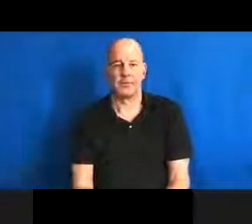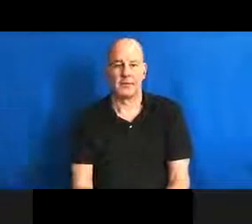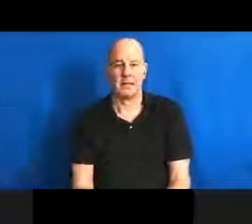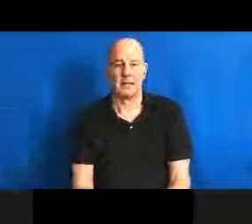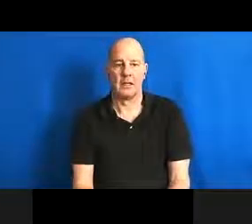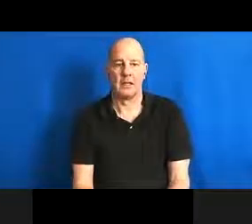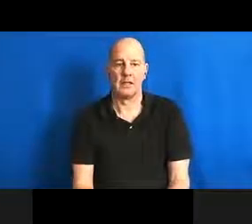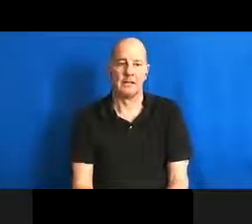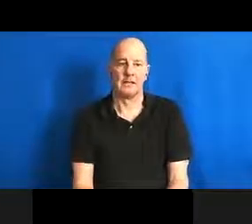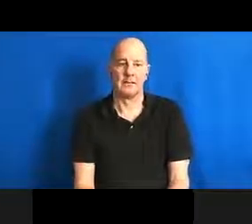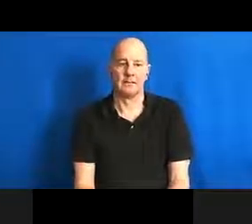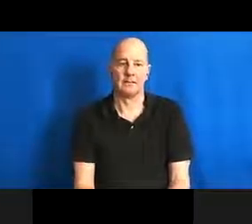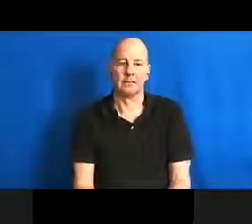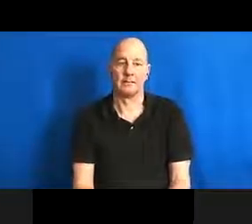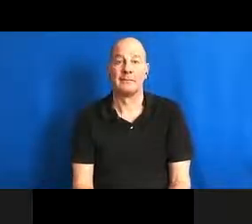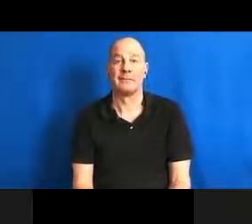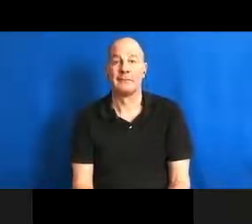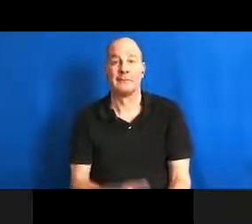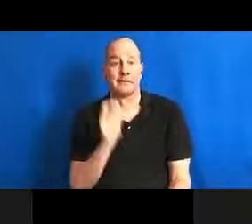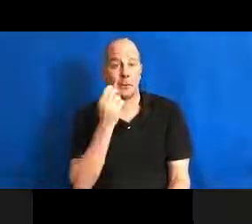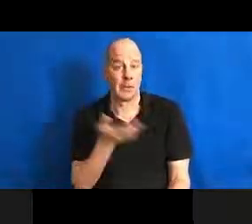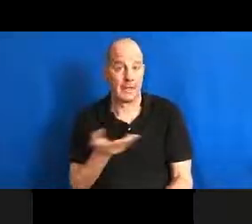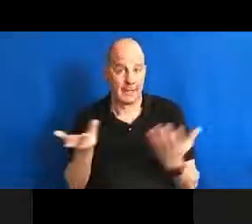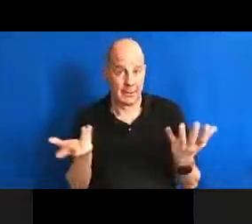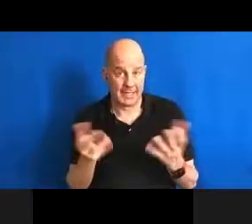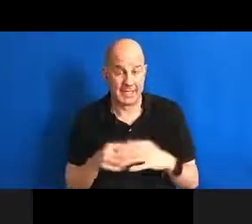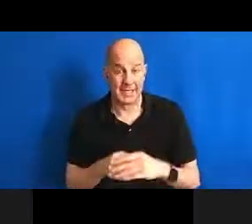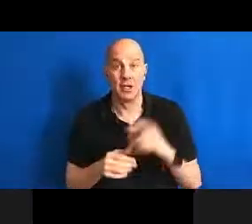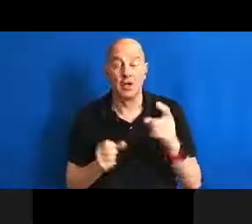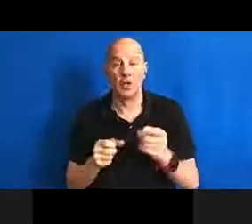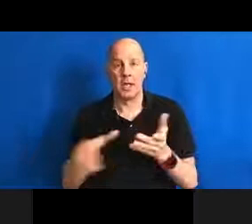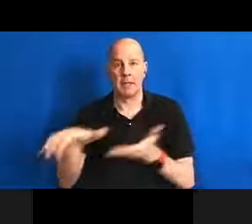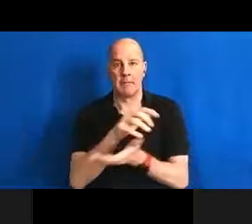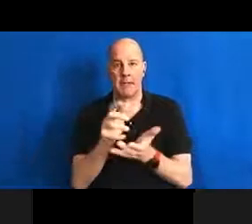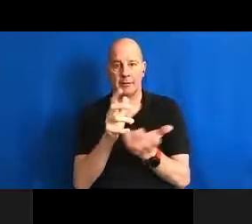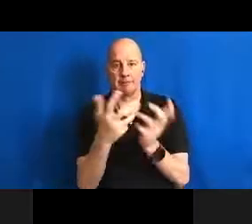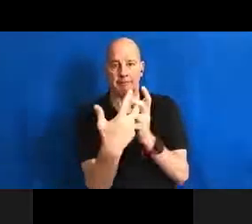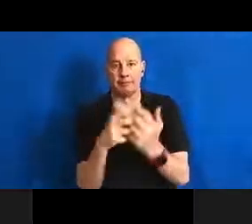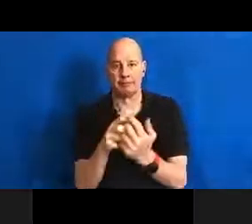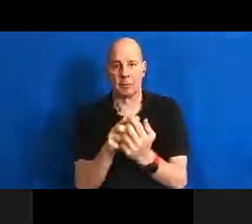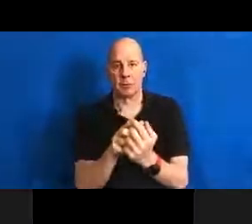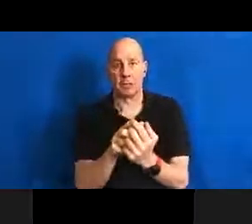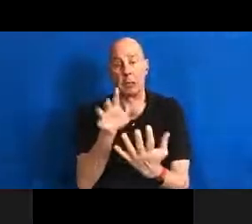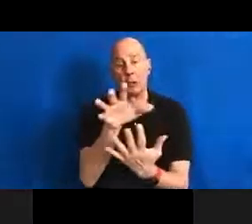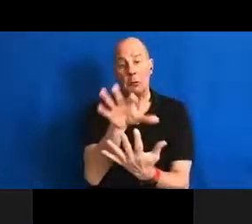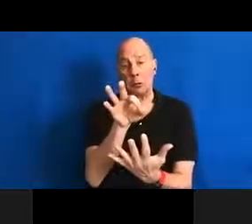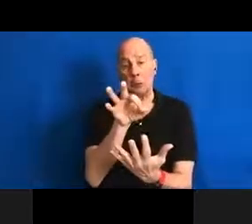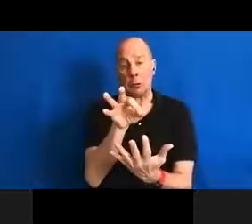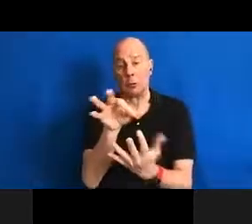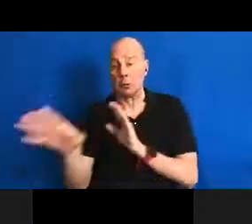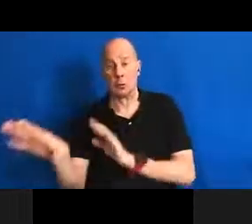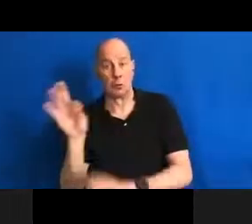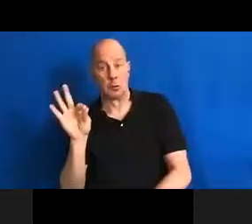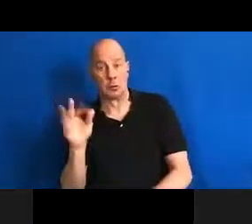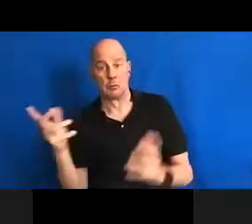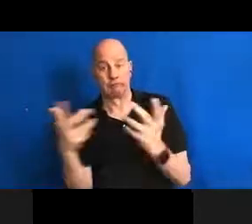things. And the beauty about it is that you can match. So the cake that you're forming at the entity level, the